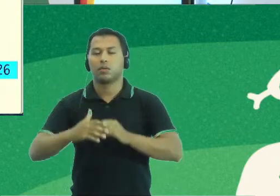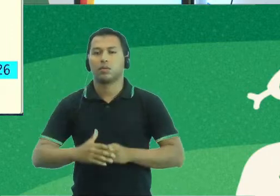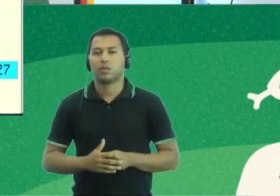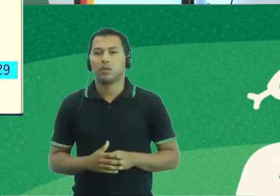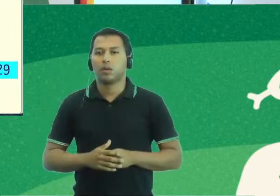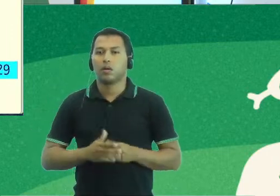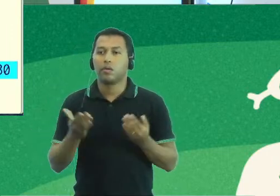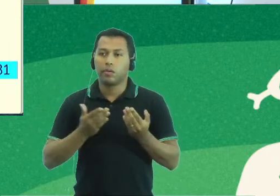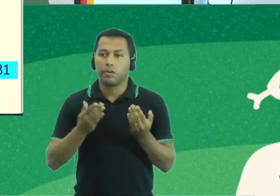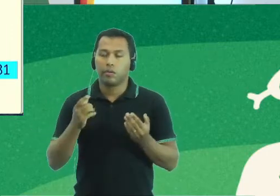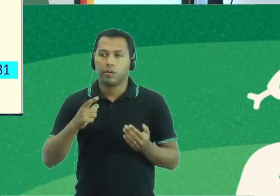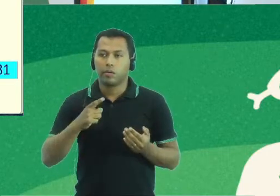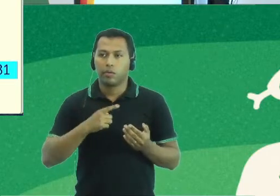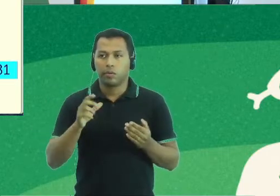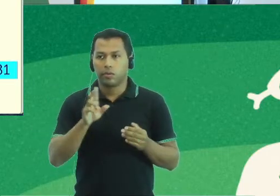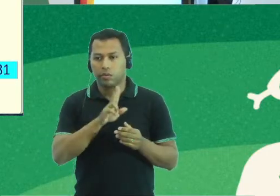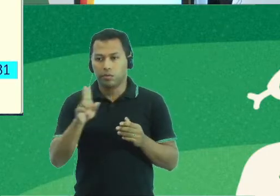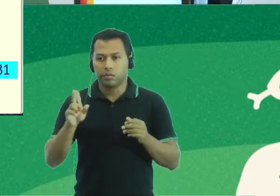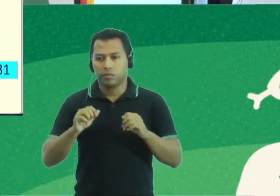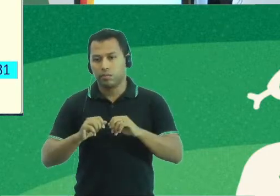scheduler.enqueue at,